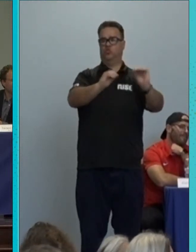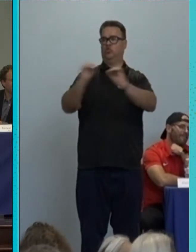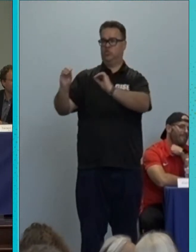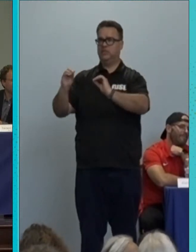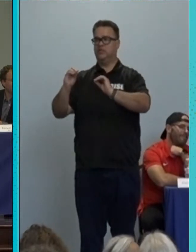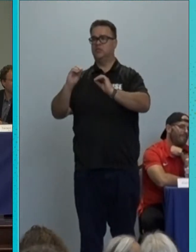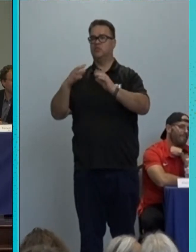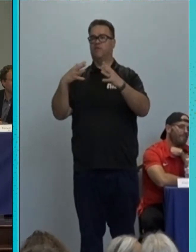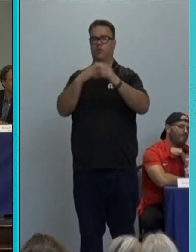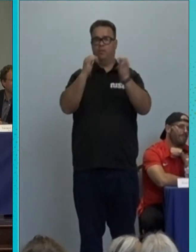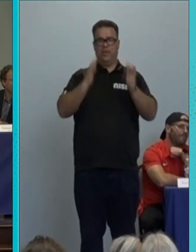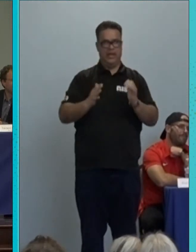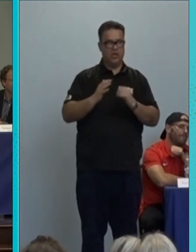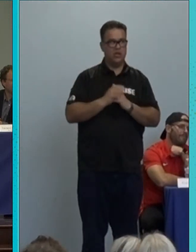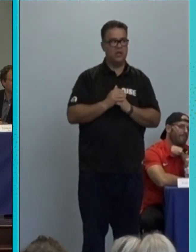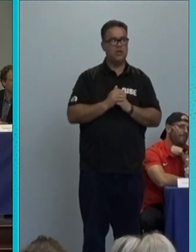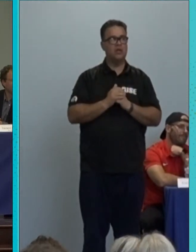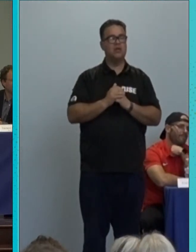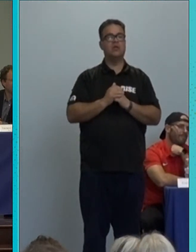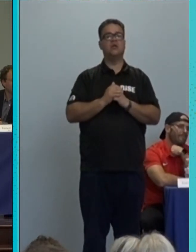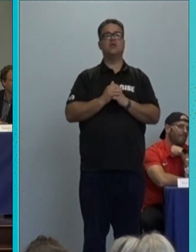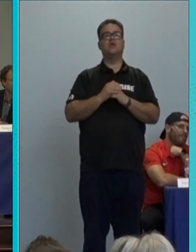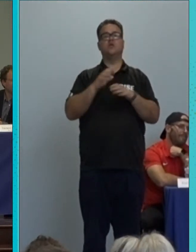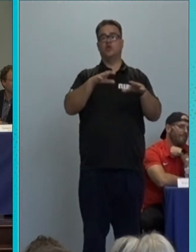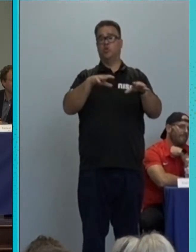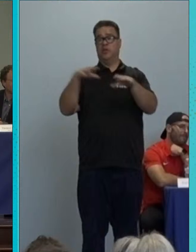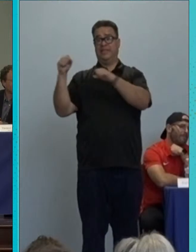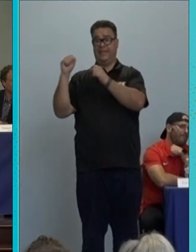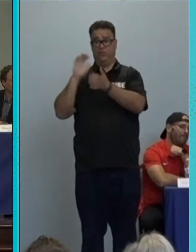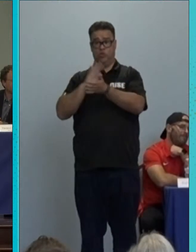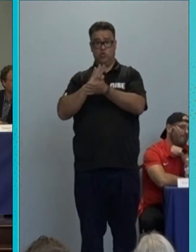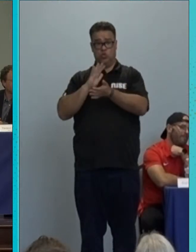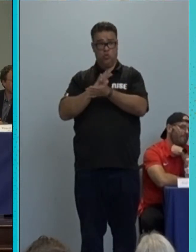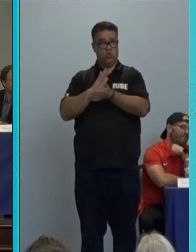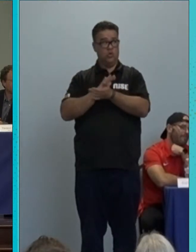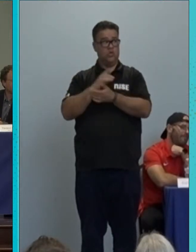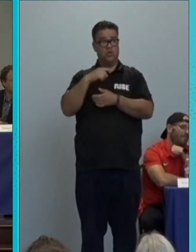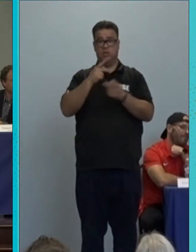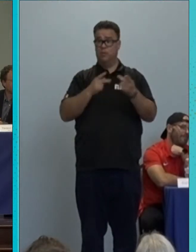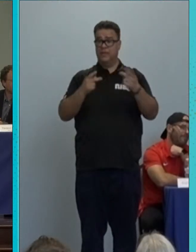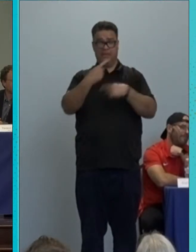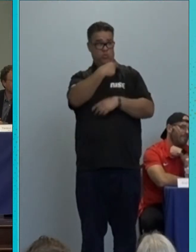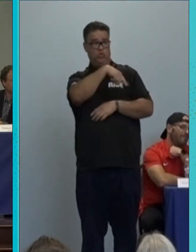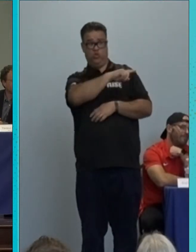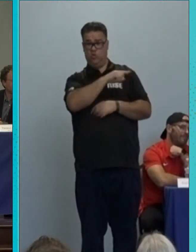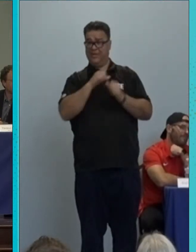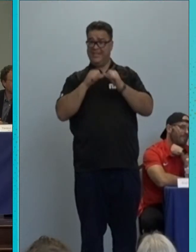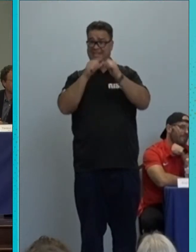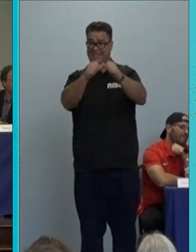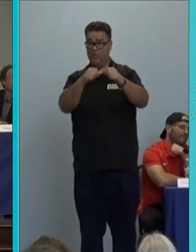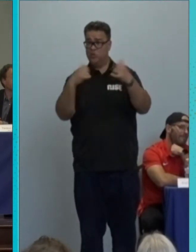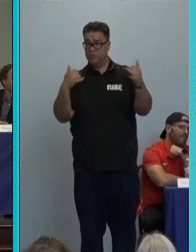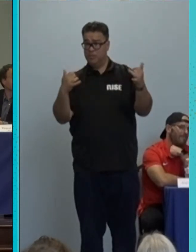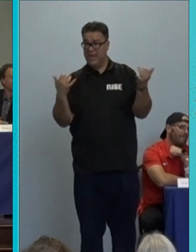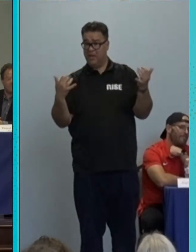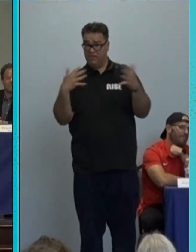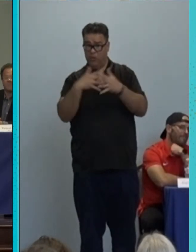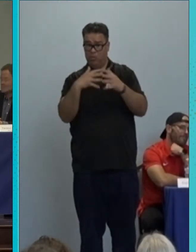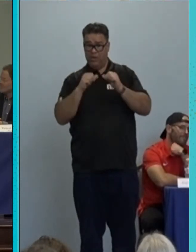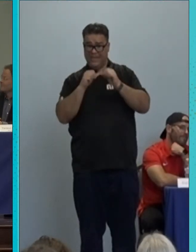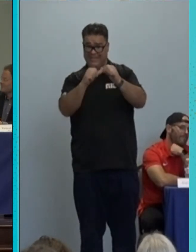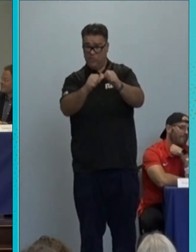players. Now, once you leave the school, is there a place where you can play football